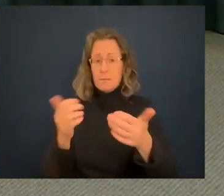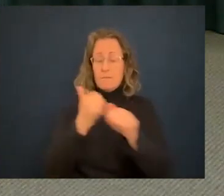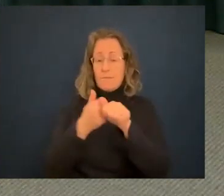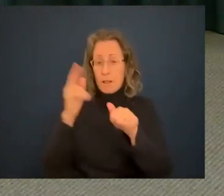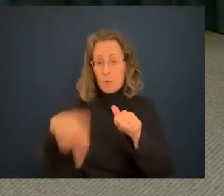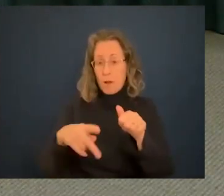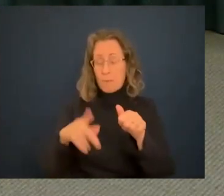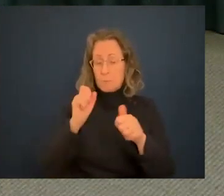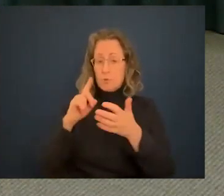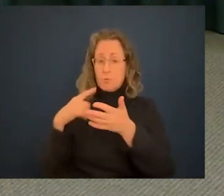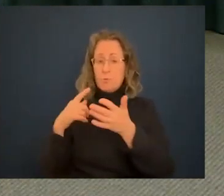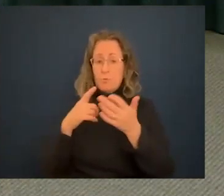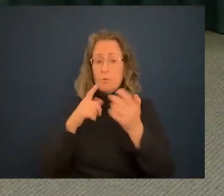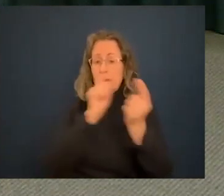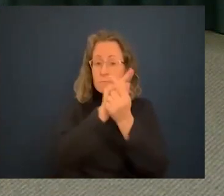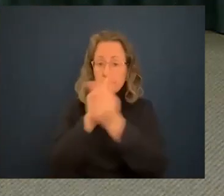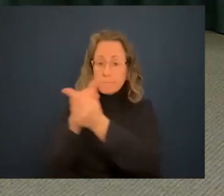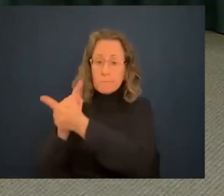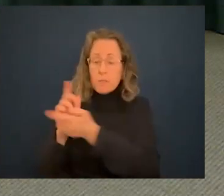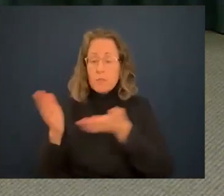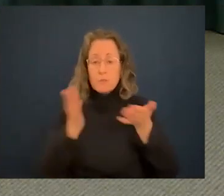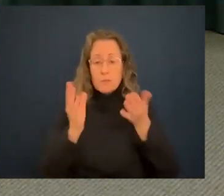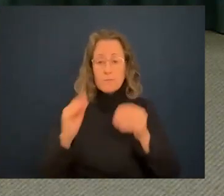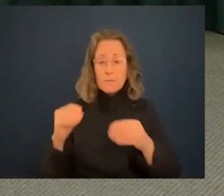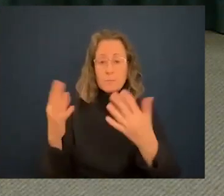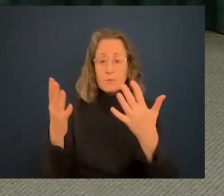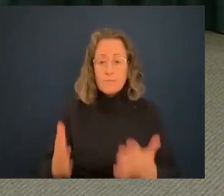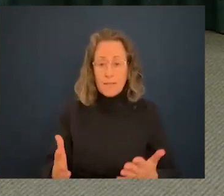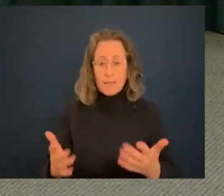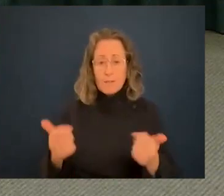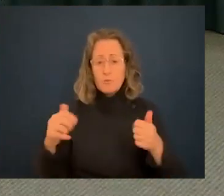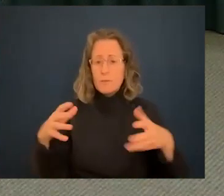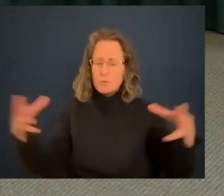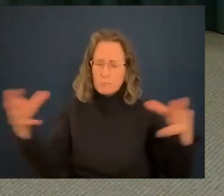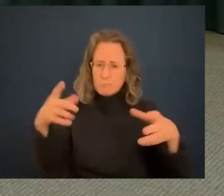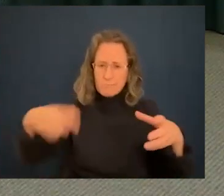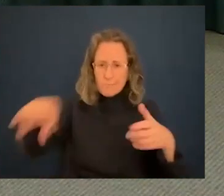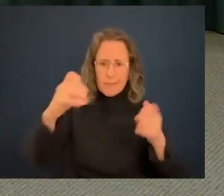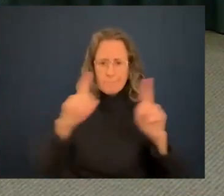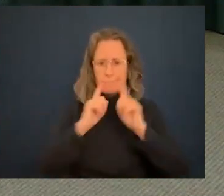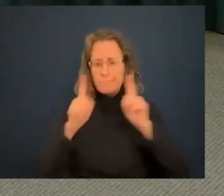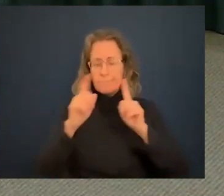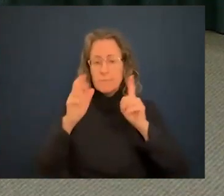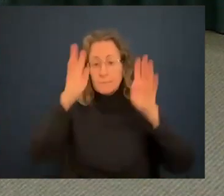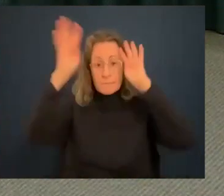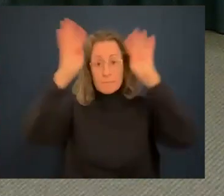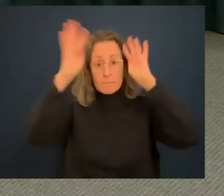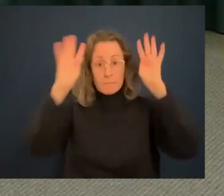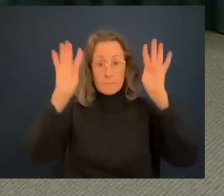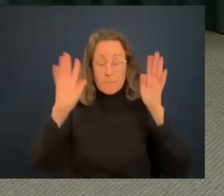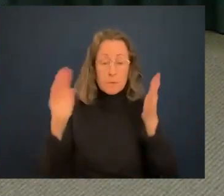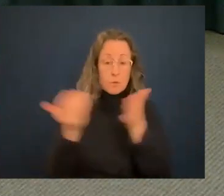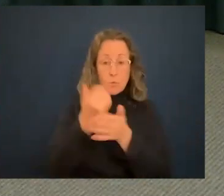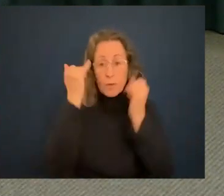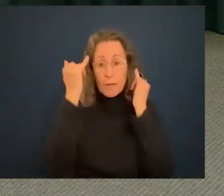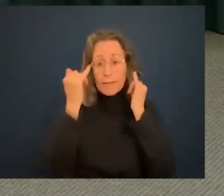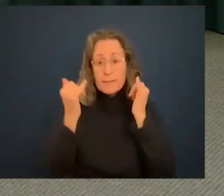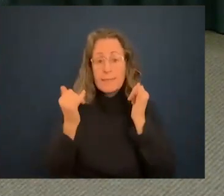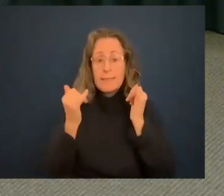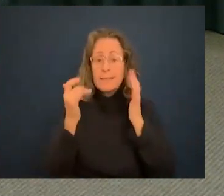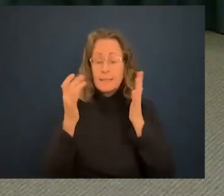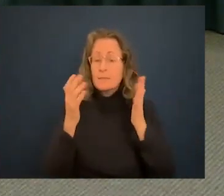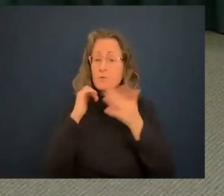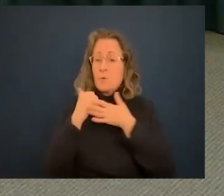providers from different agencies around town to get them to talk to each other and come up with creative ideas for alternatives to community